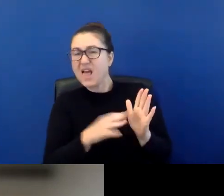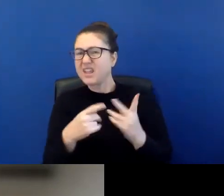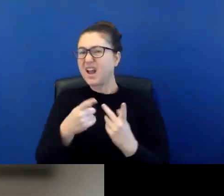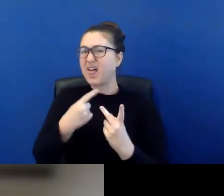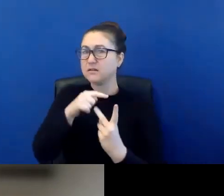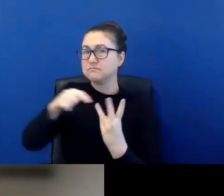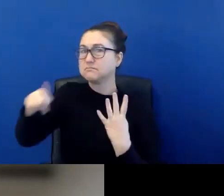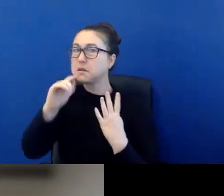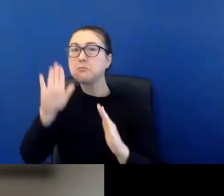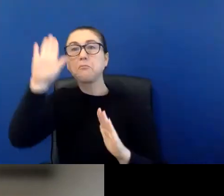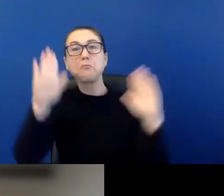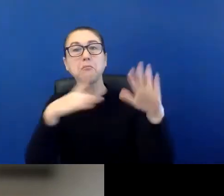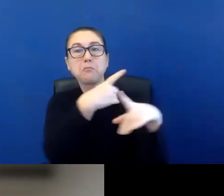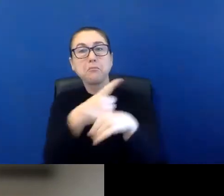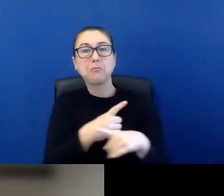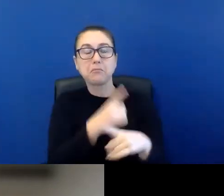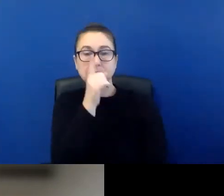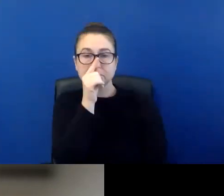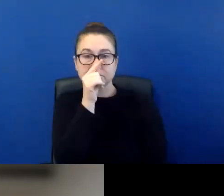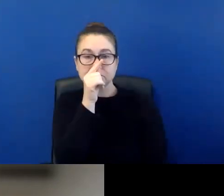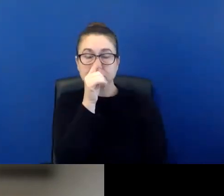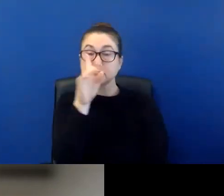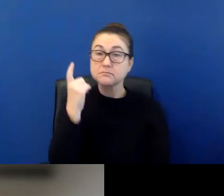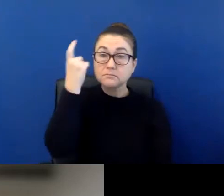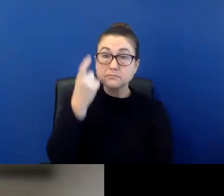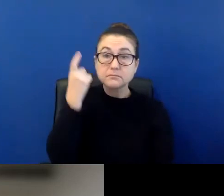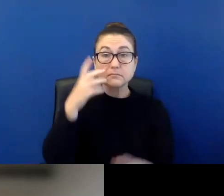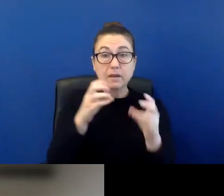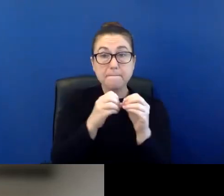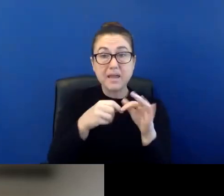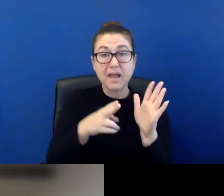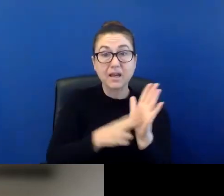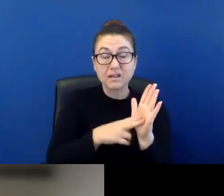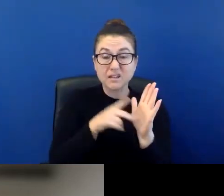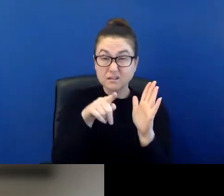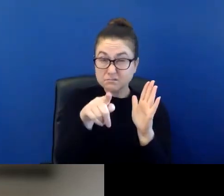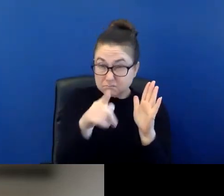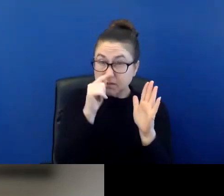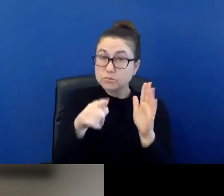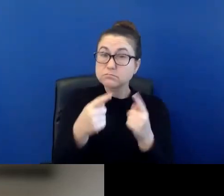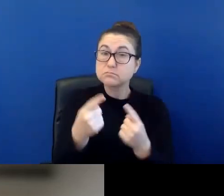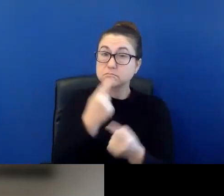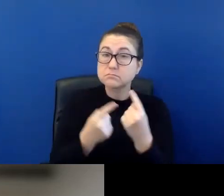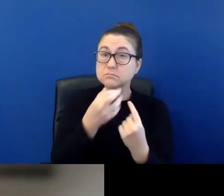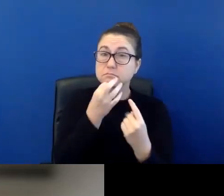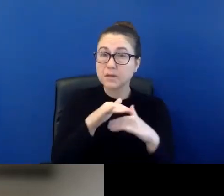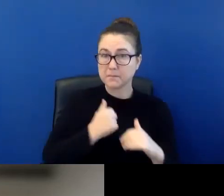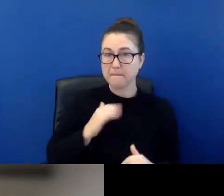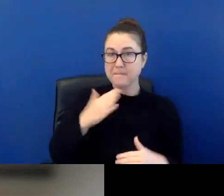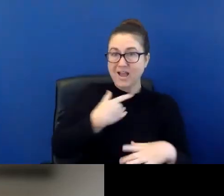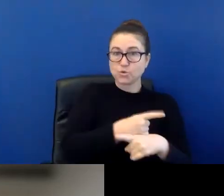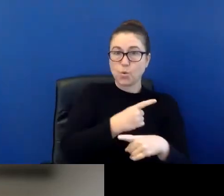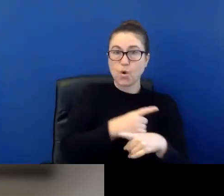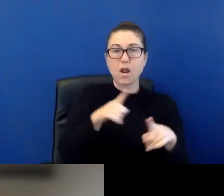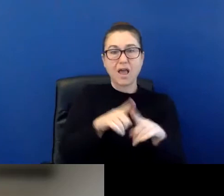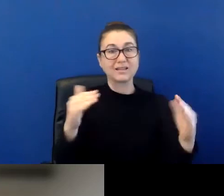if they have views as well. But I was wondering if you could reflect a bit about what I said before about what the place of